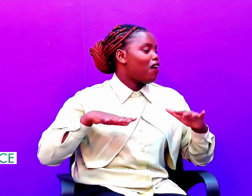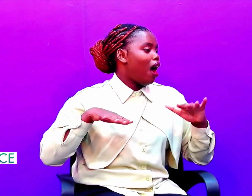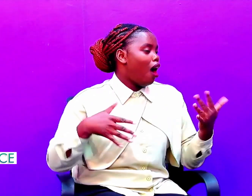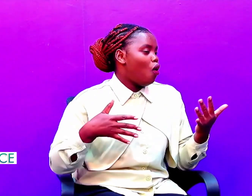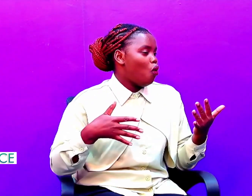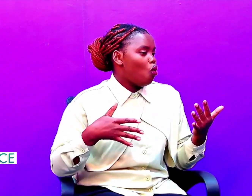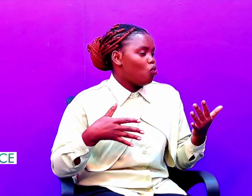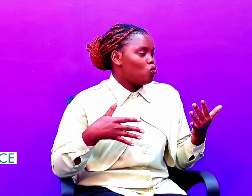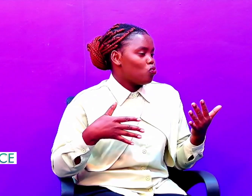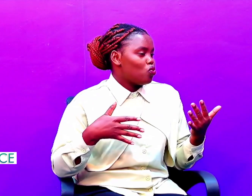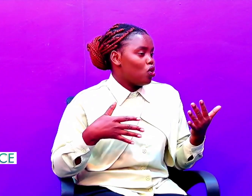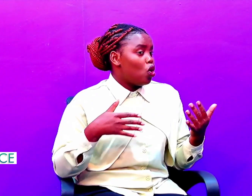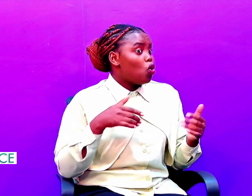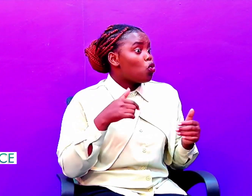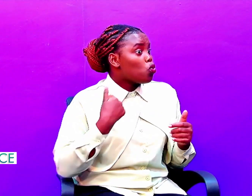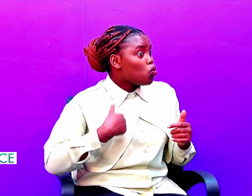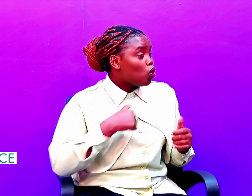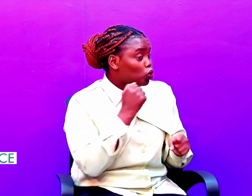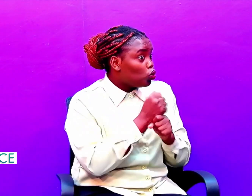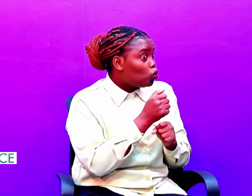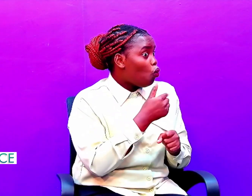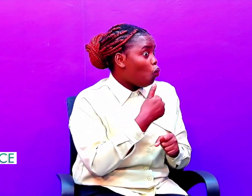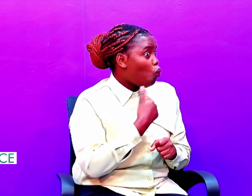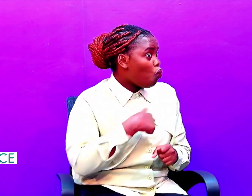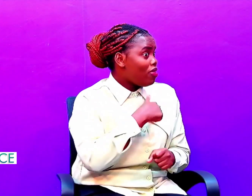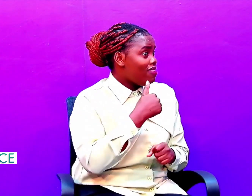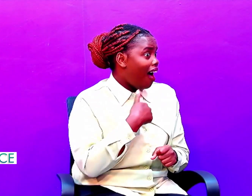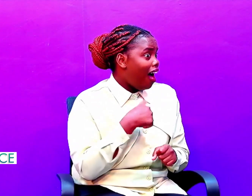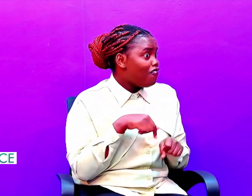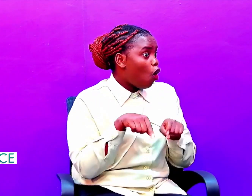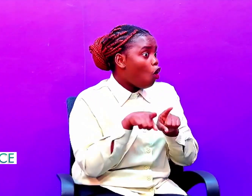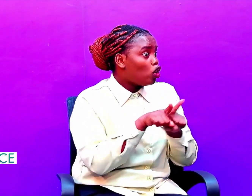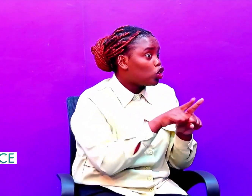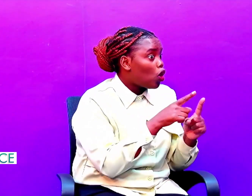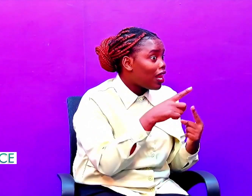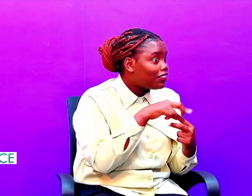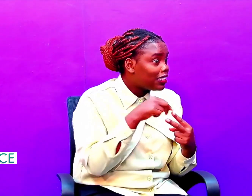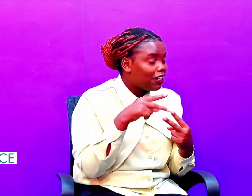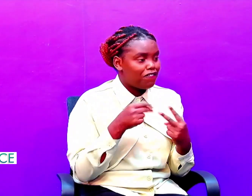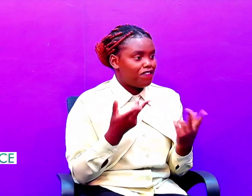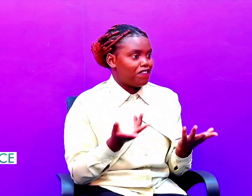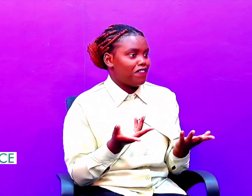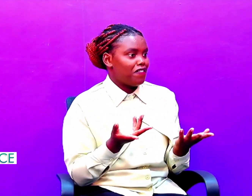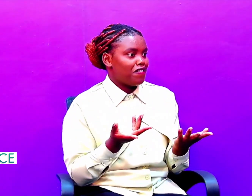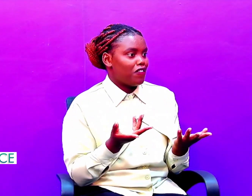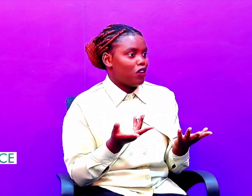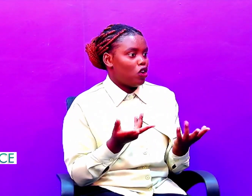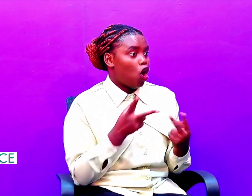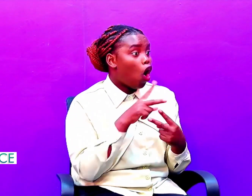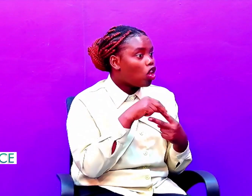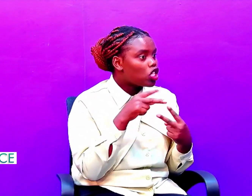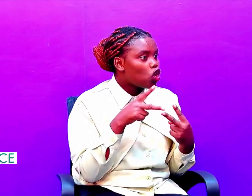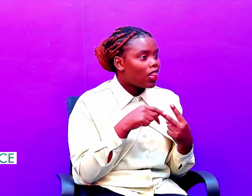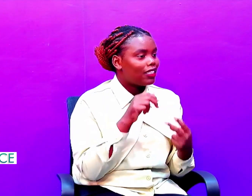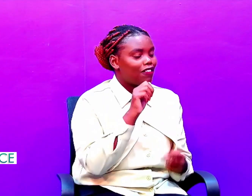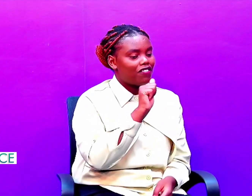vary, and how will they be able to survive? So do we have